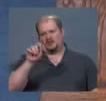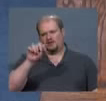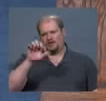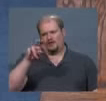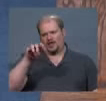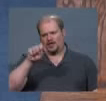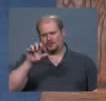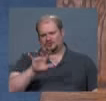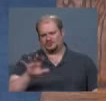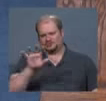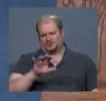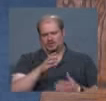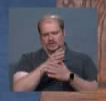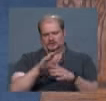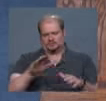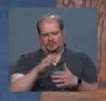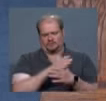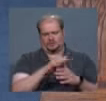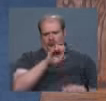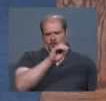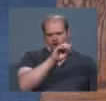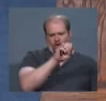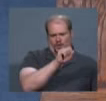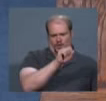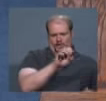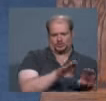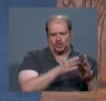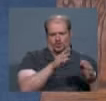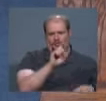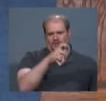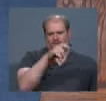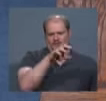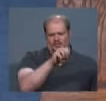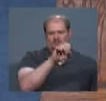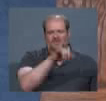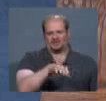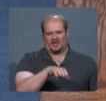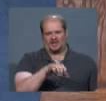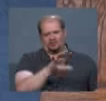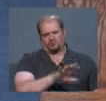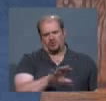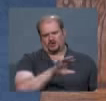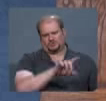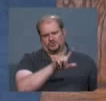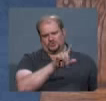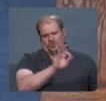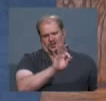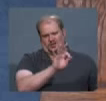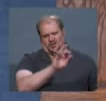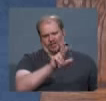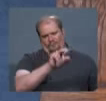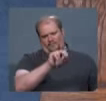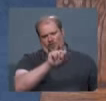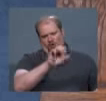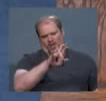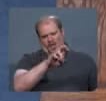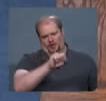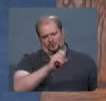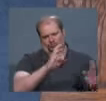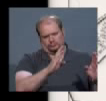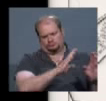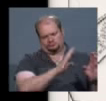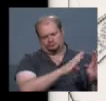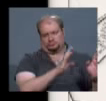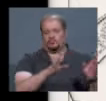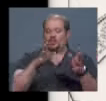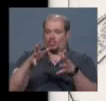acres split between OS open space. That's approximately 30 acres,